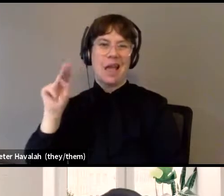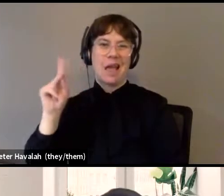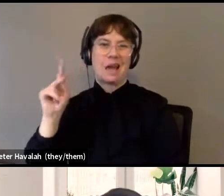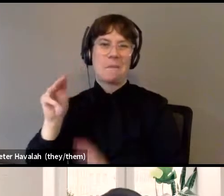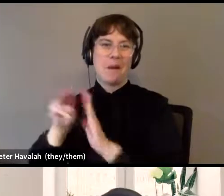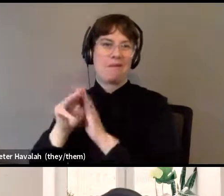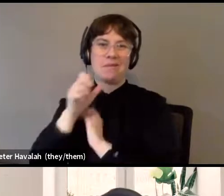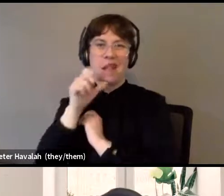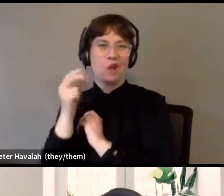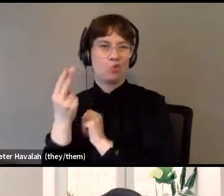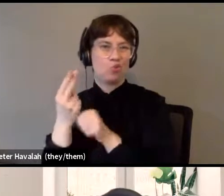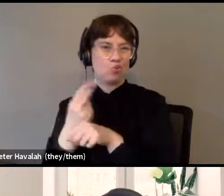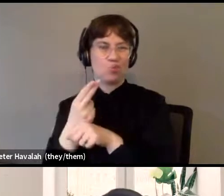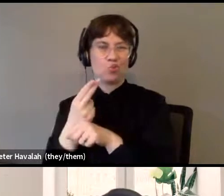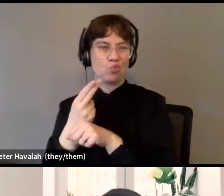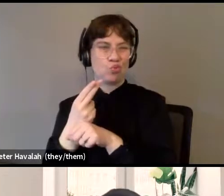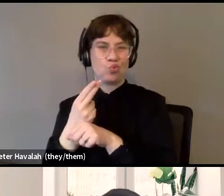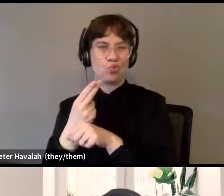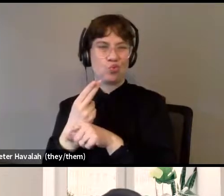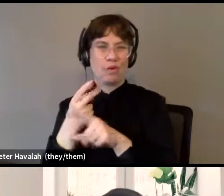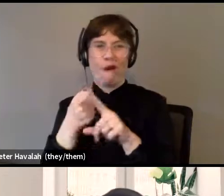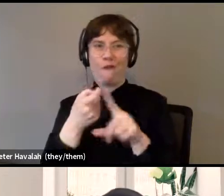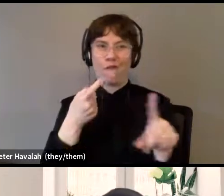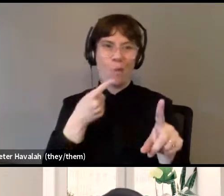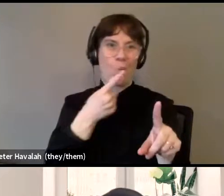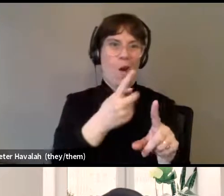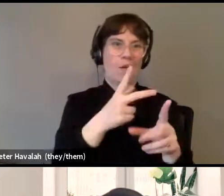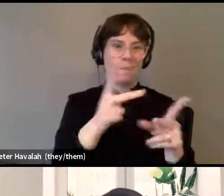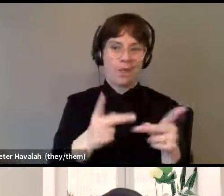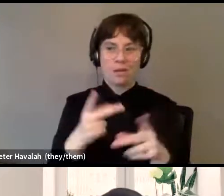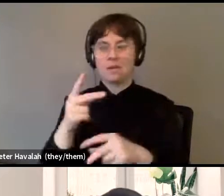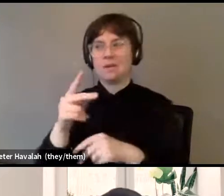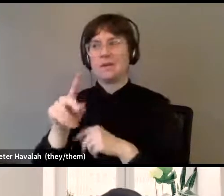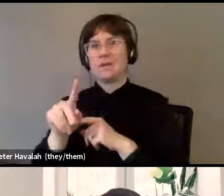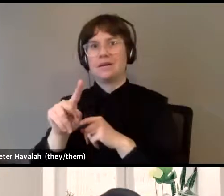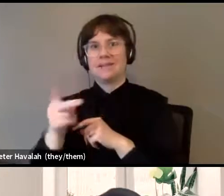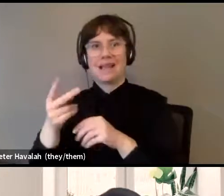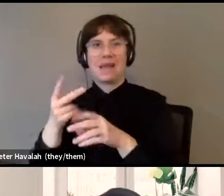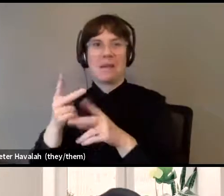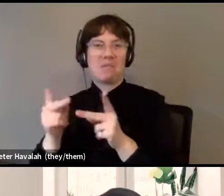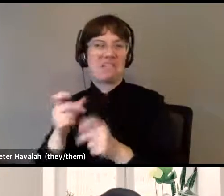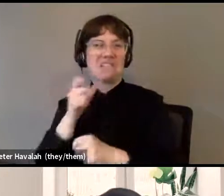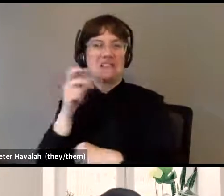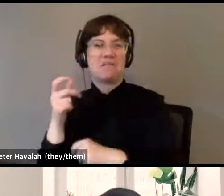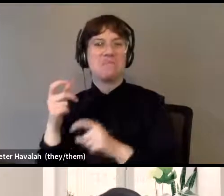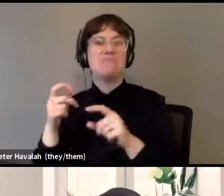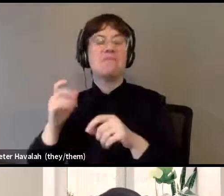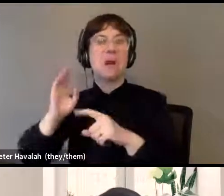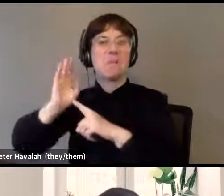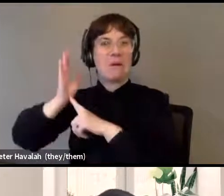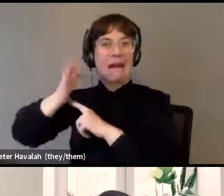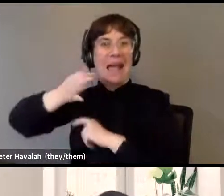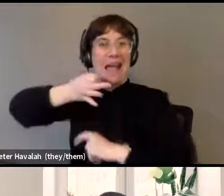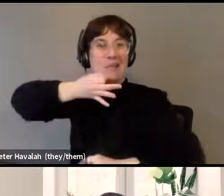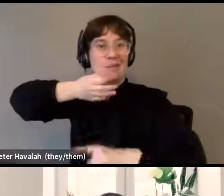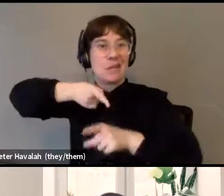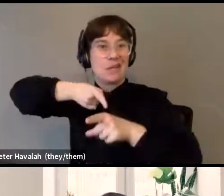low because we talked about this. I talked about this in my presentation, this area of expertise.